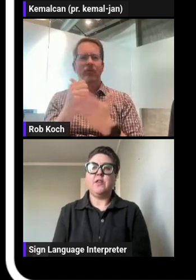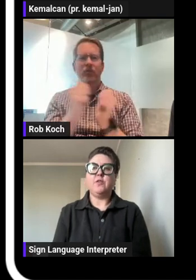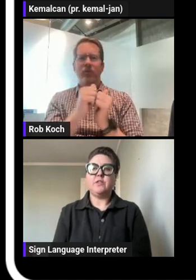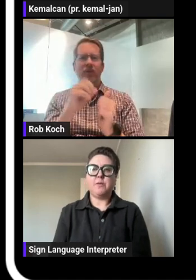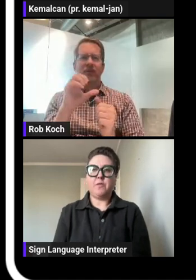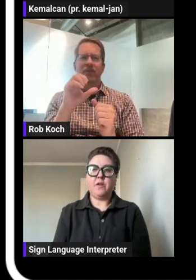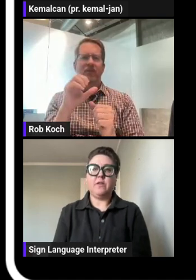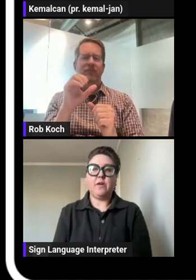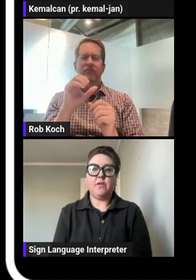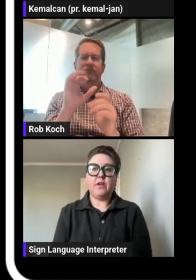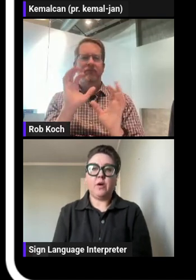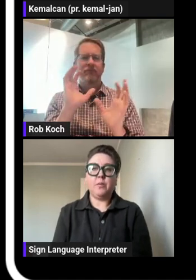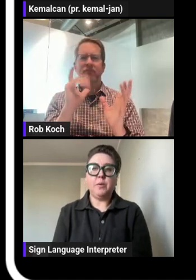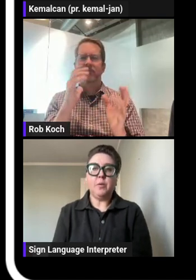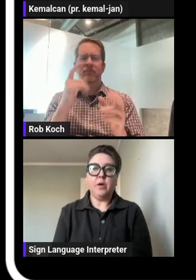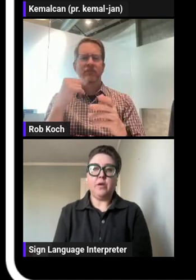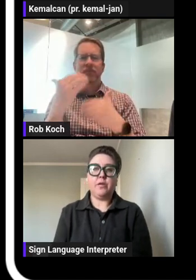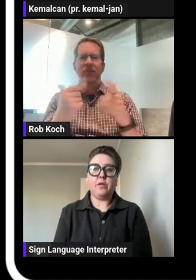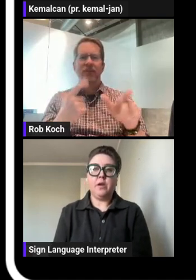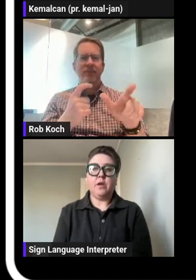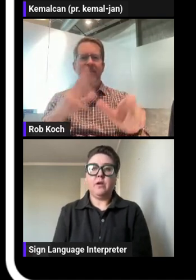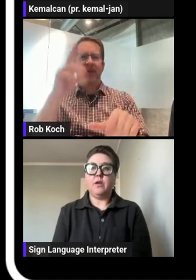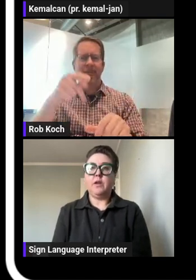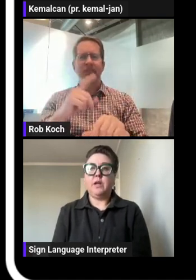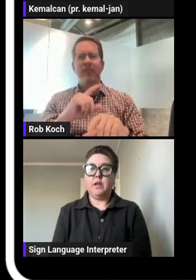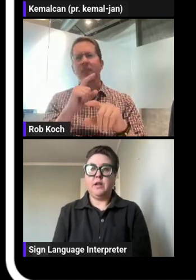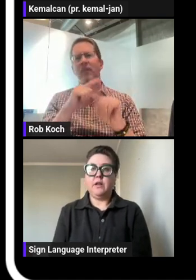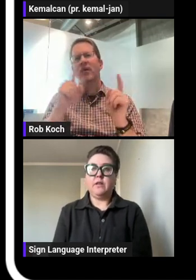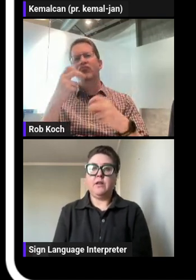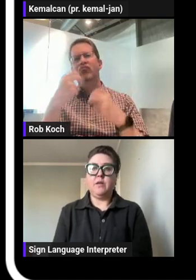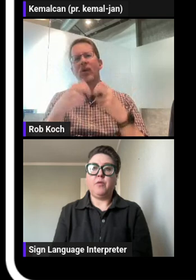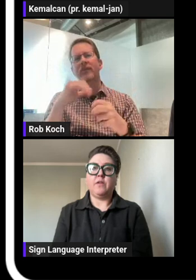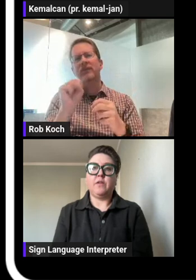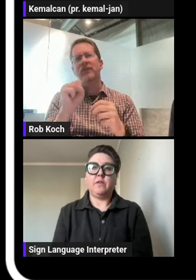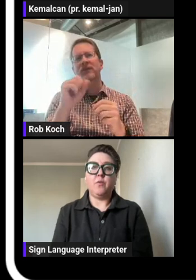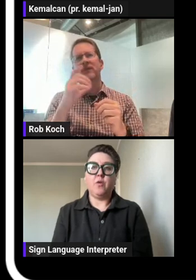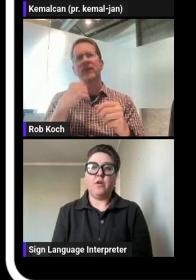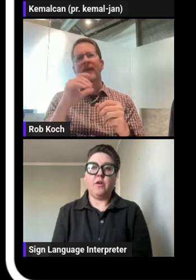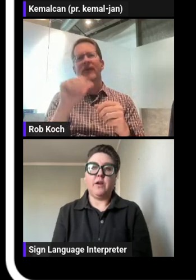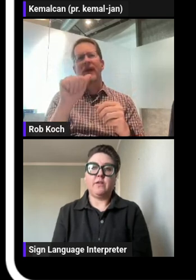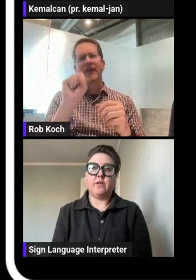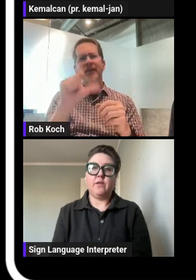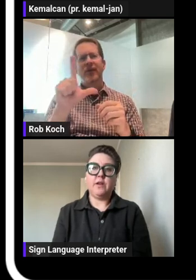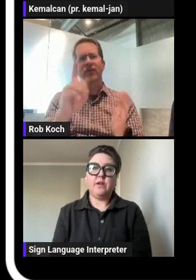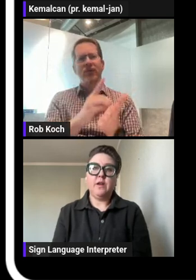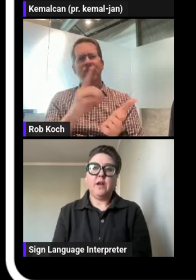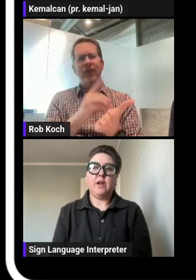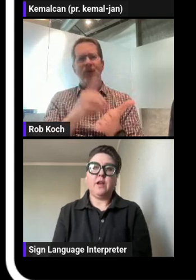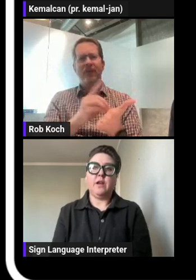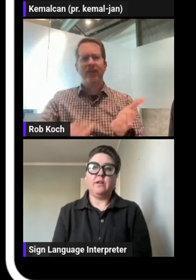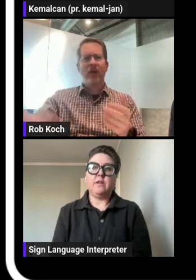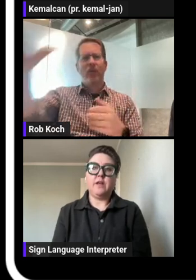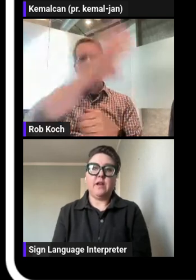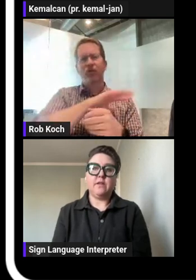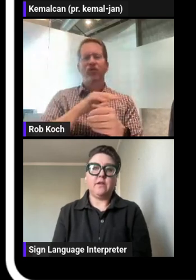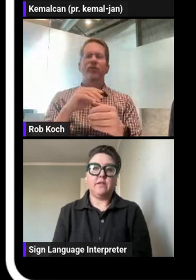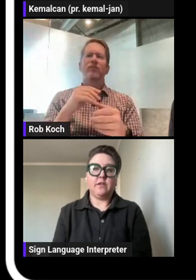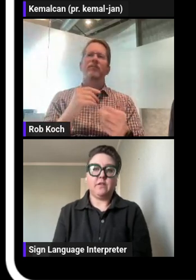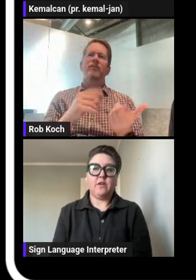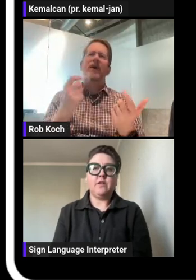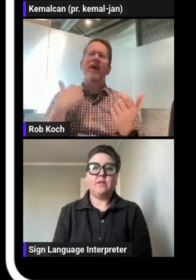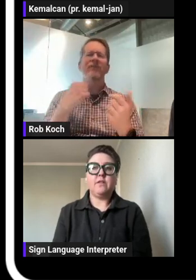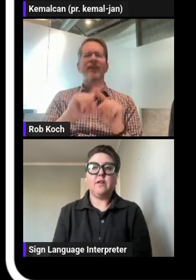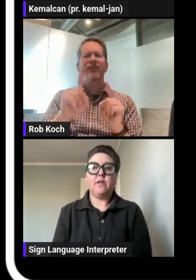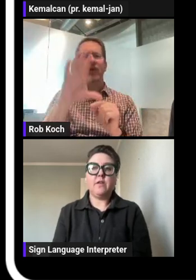Pose and those type of things definitely help with getting the process more accelerated. And the